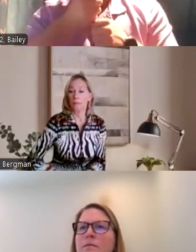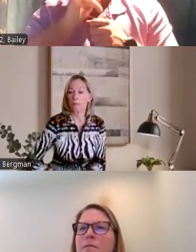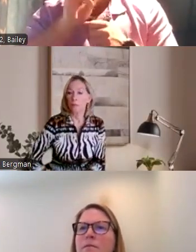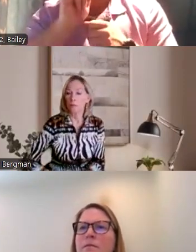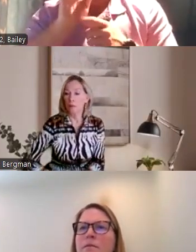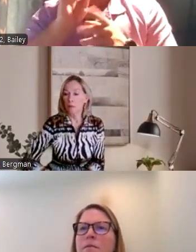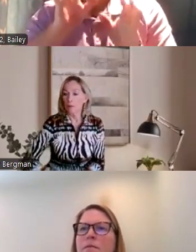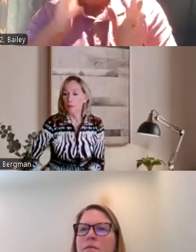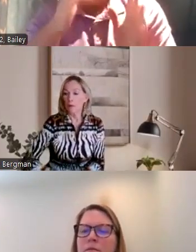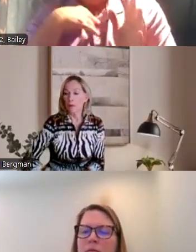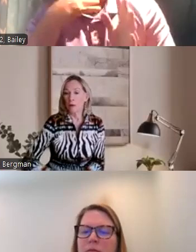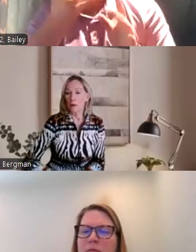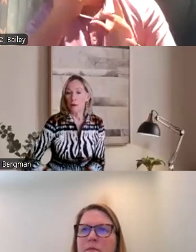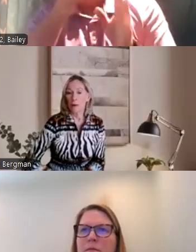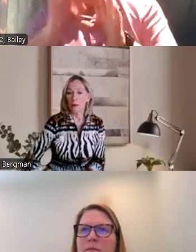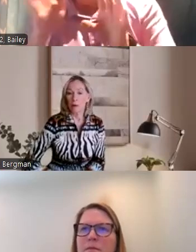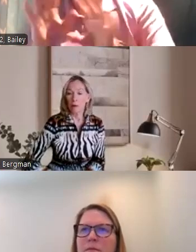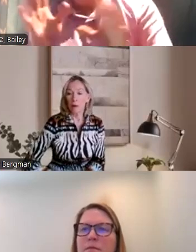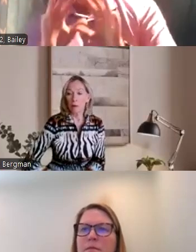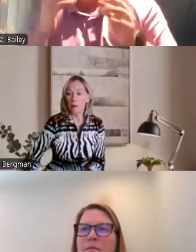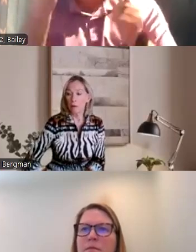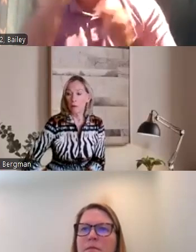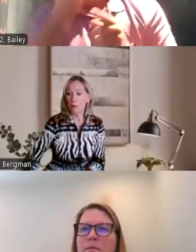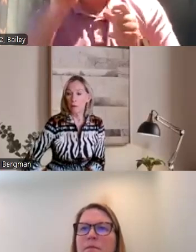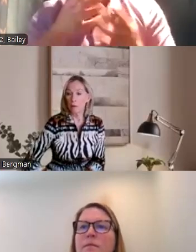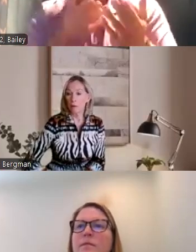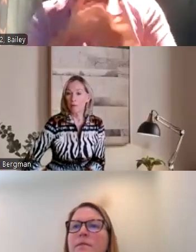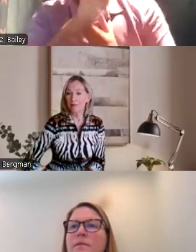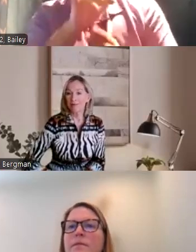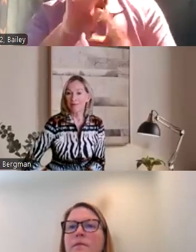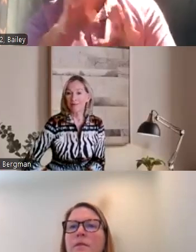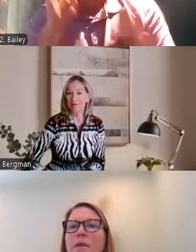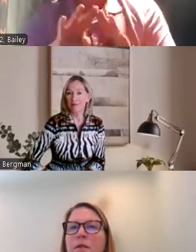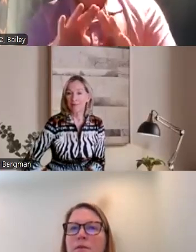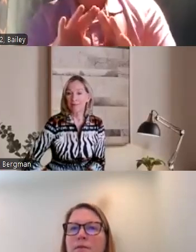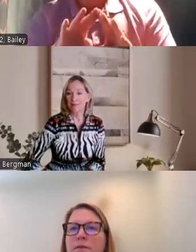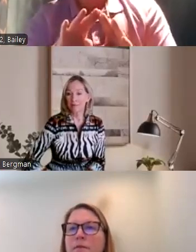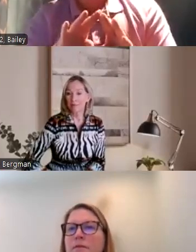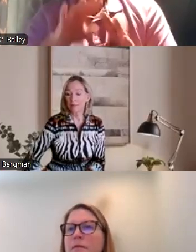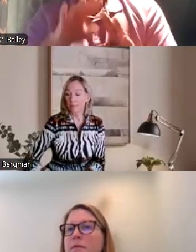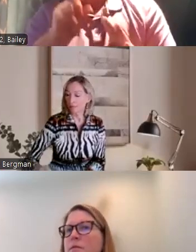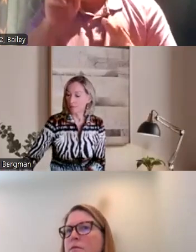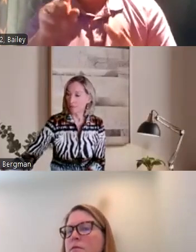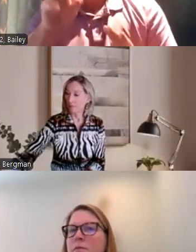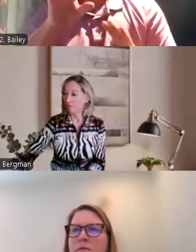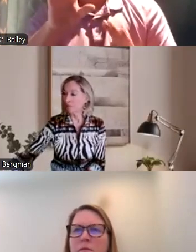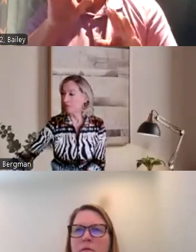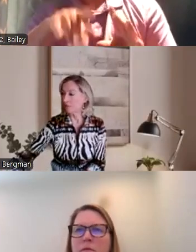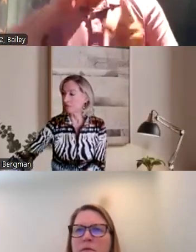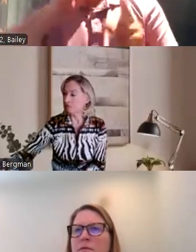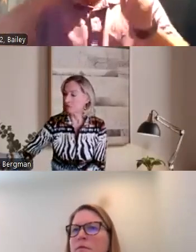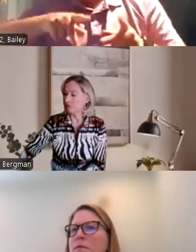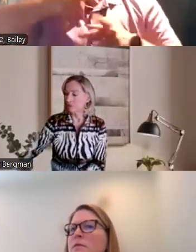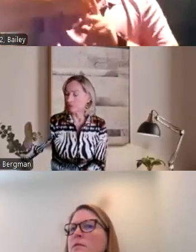a wrong door, which implies someone has to go through your door, right? They have to make the onus is still on the patient